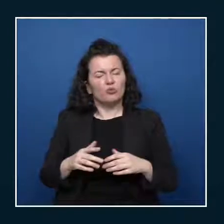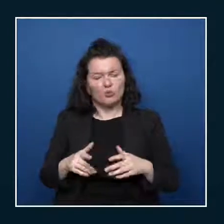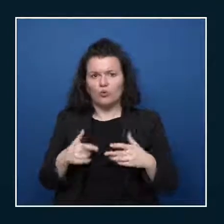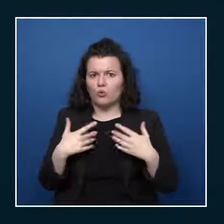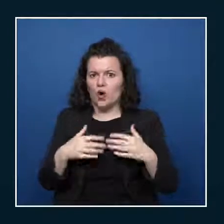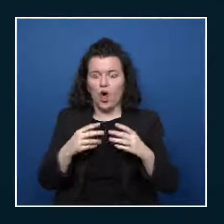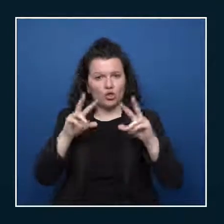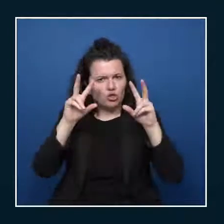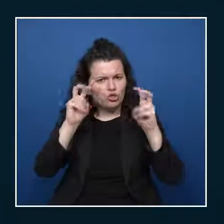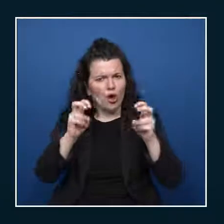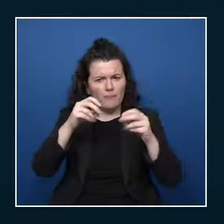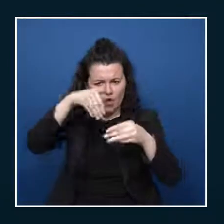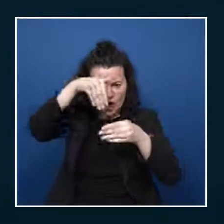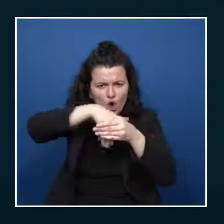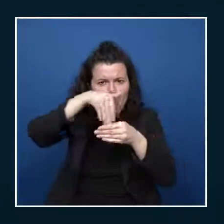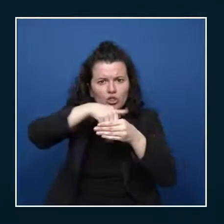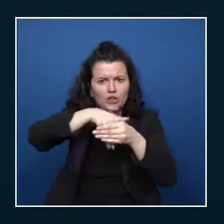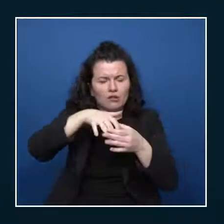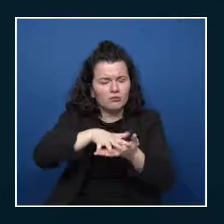past few days.